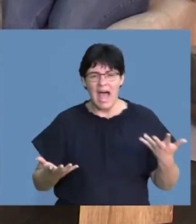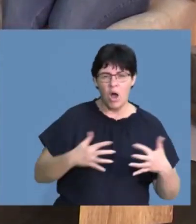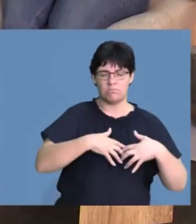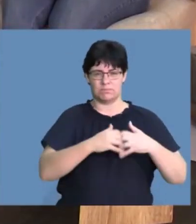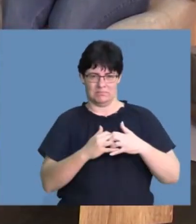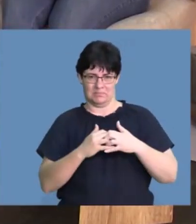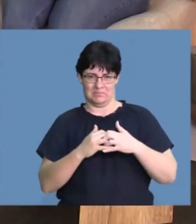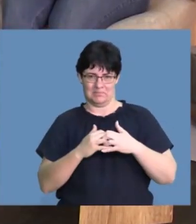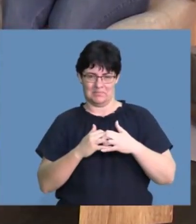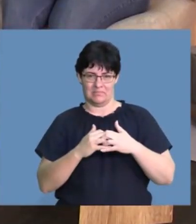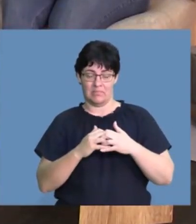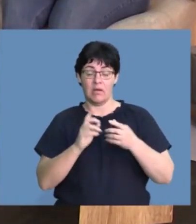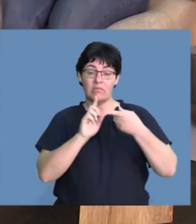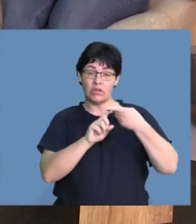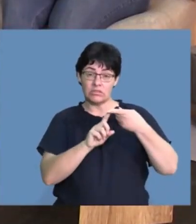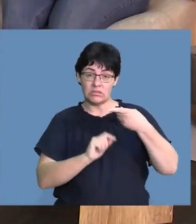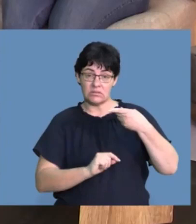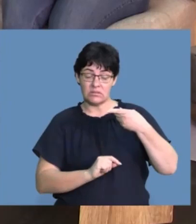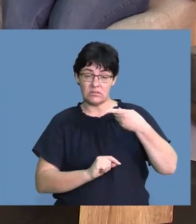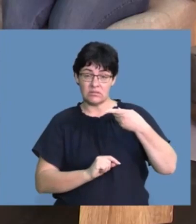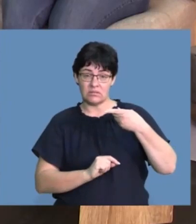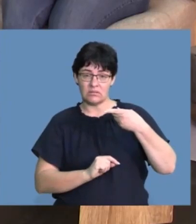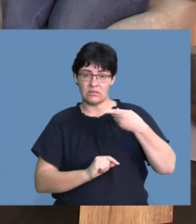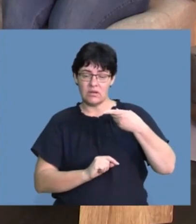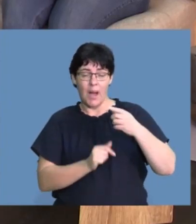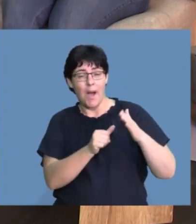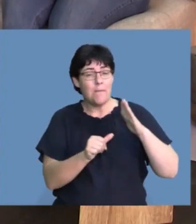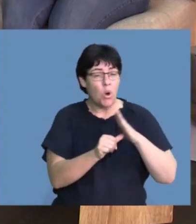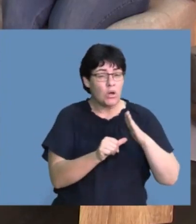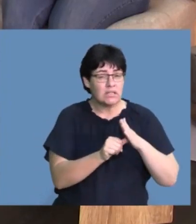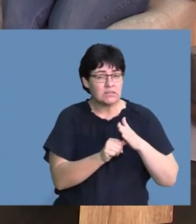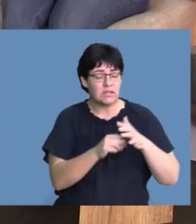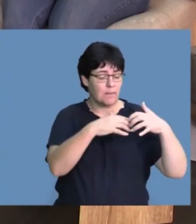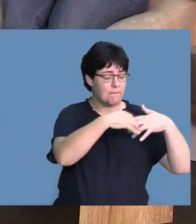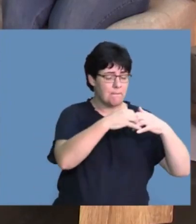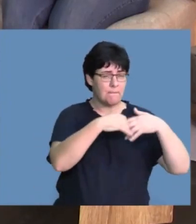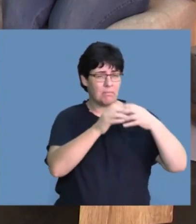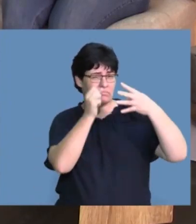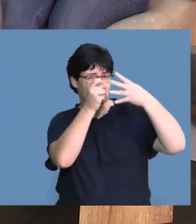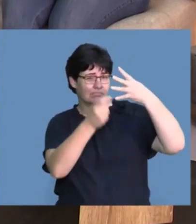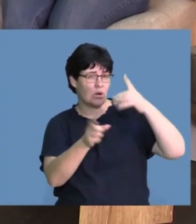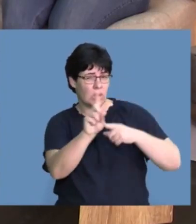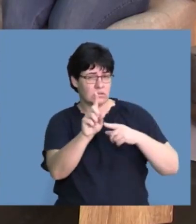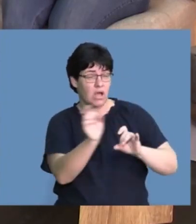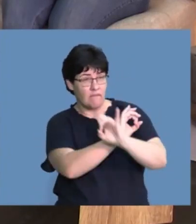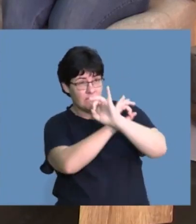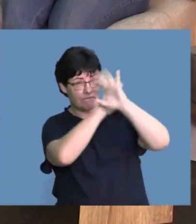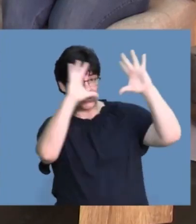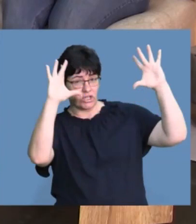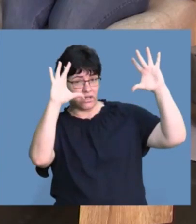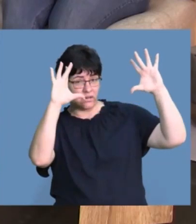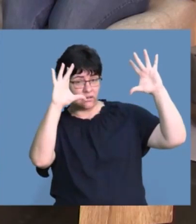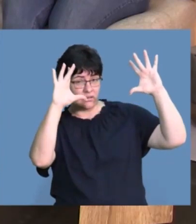And what, first of all, are the main points when setting goals? It's two things. It's vision and goal